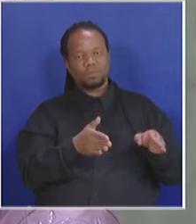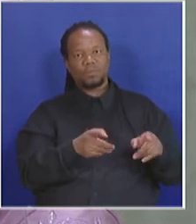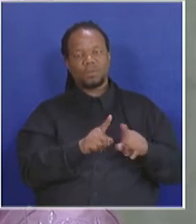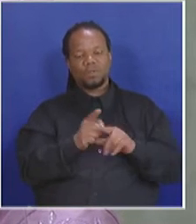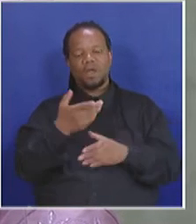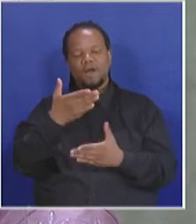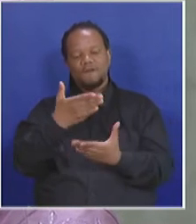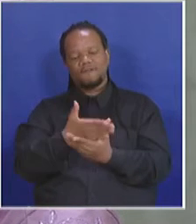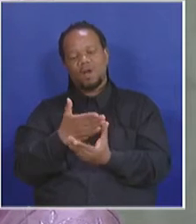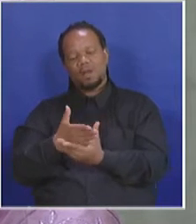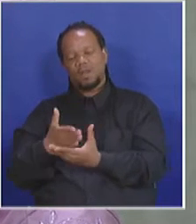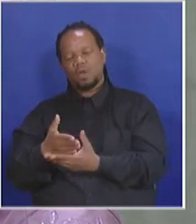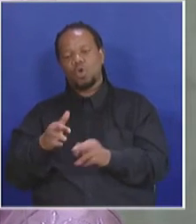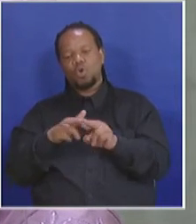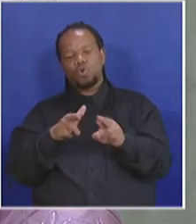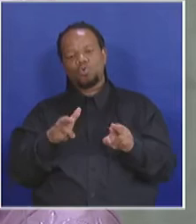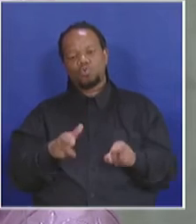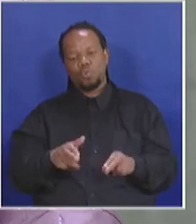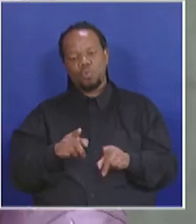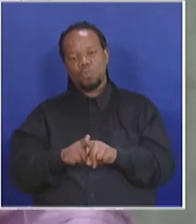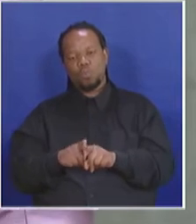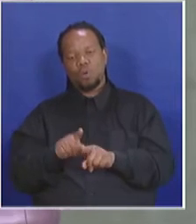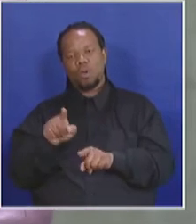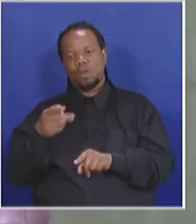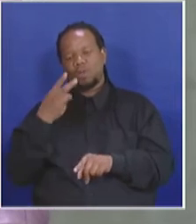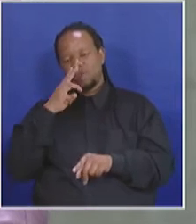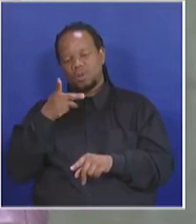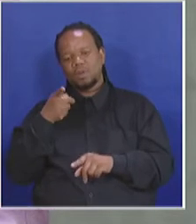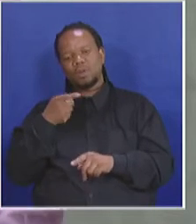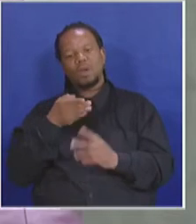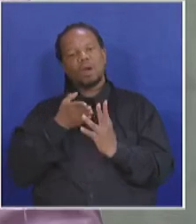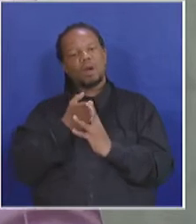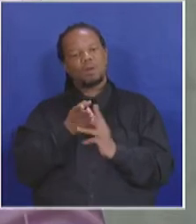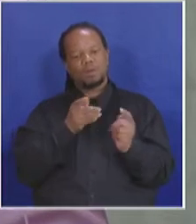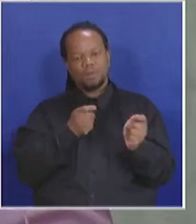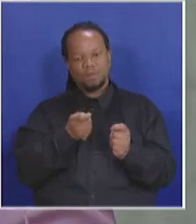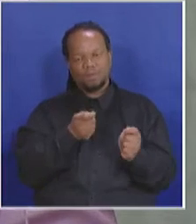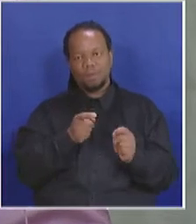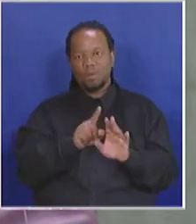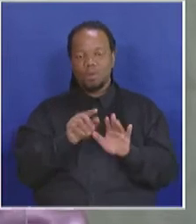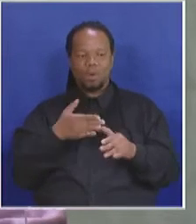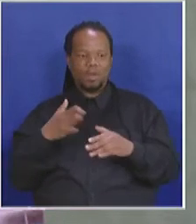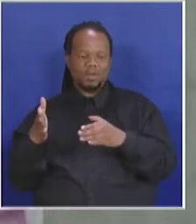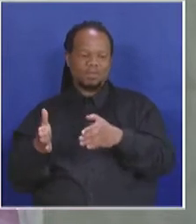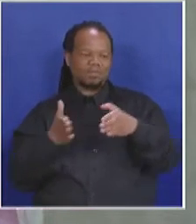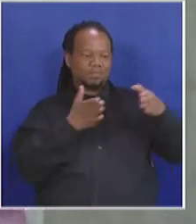finance revenue collection office. The finance office needs control assets since it is isolated from other offices.